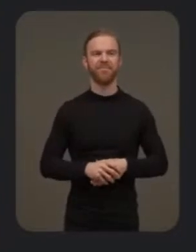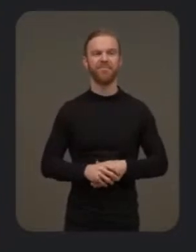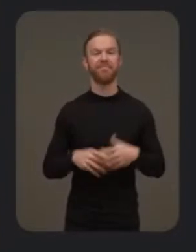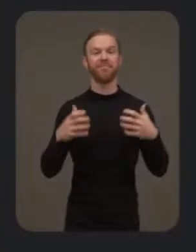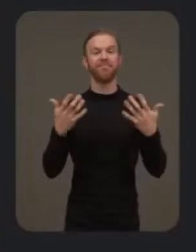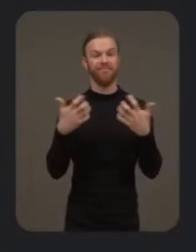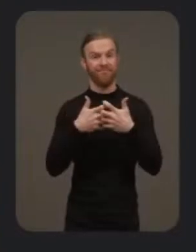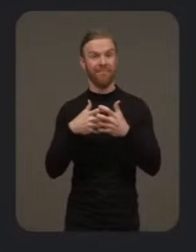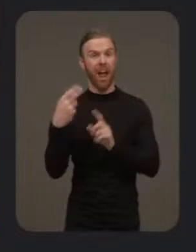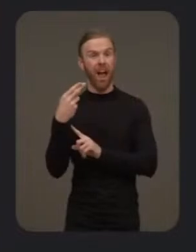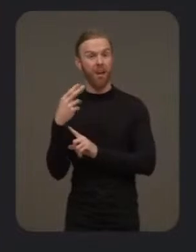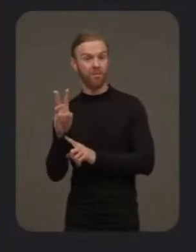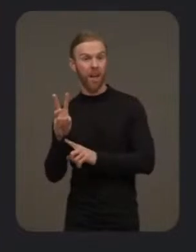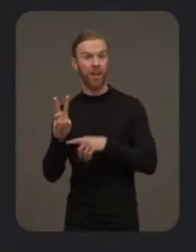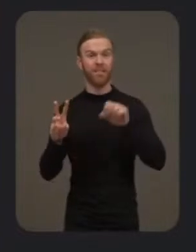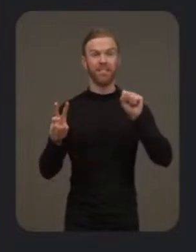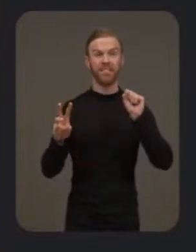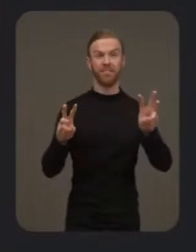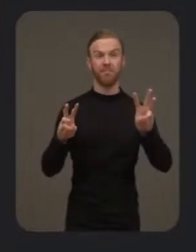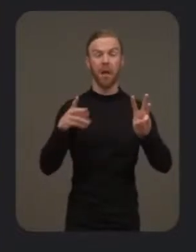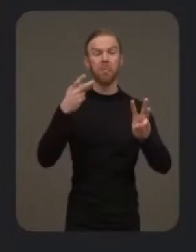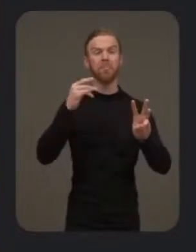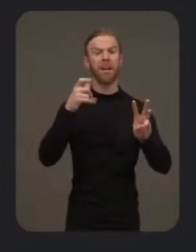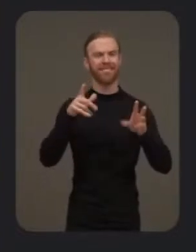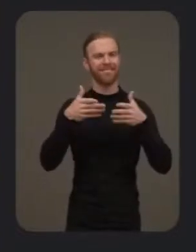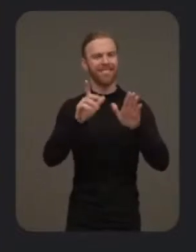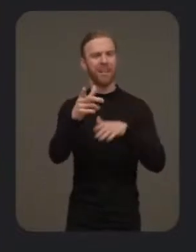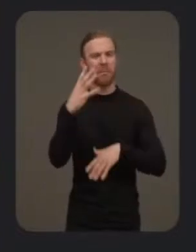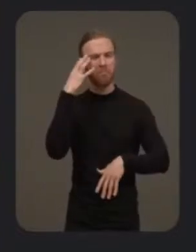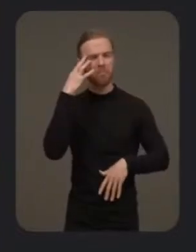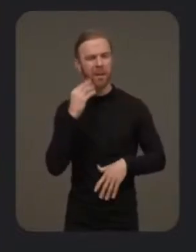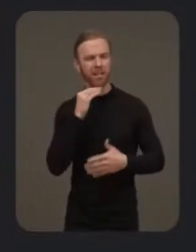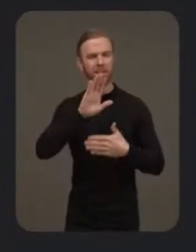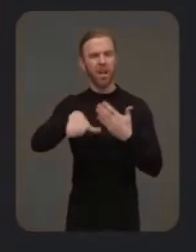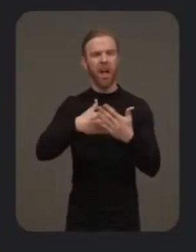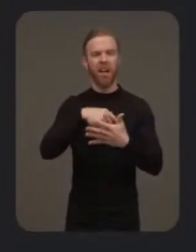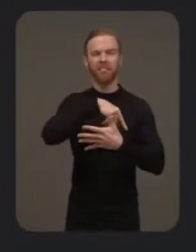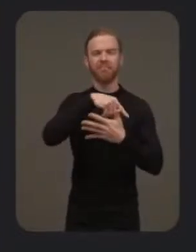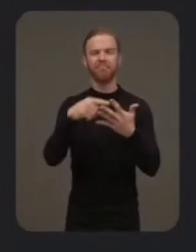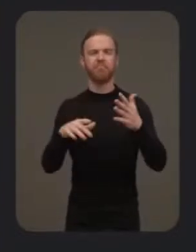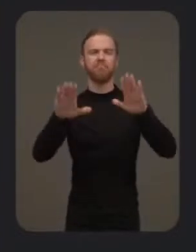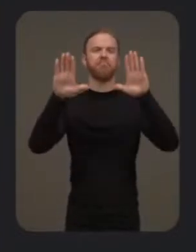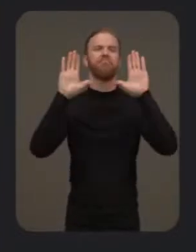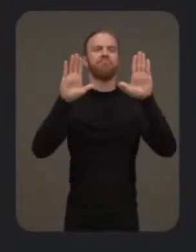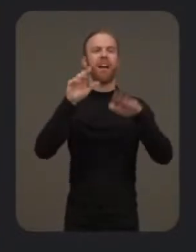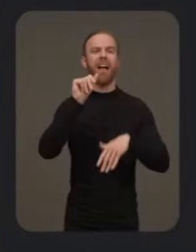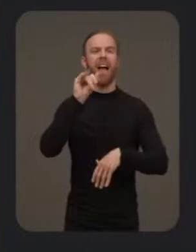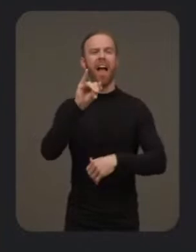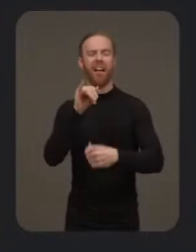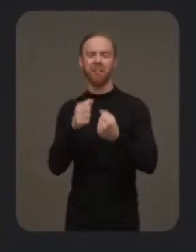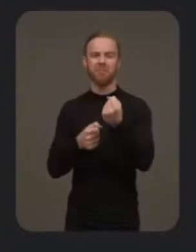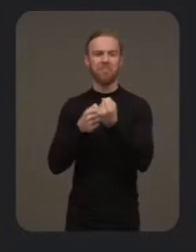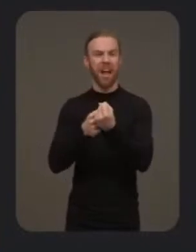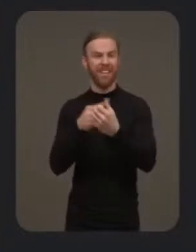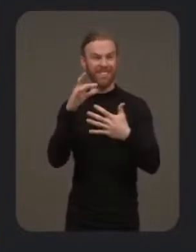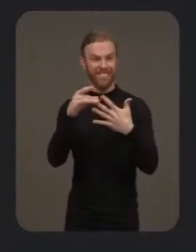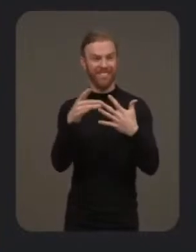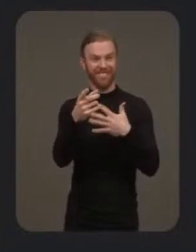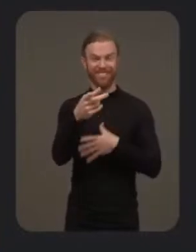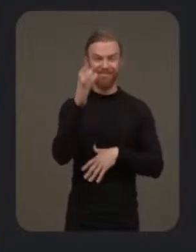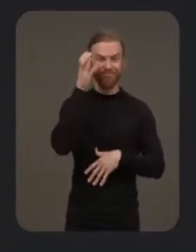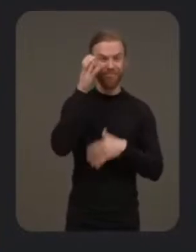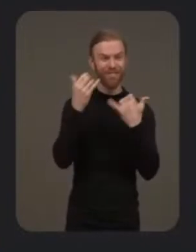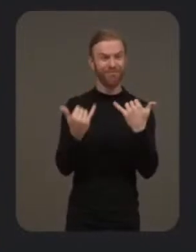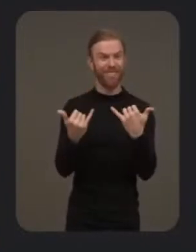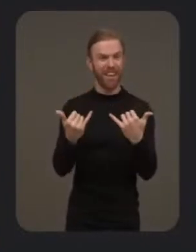With this combination of hardware and software, Pixel lets you experience all those incredible new AI-powered features you saw